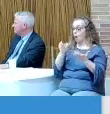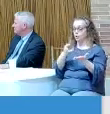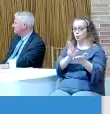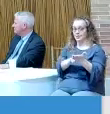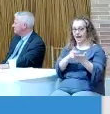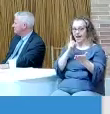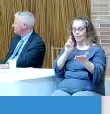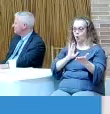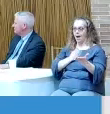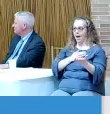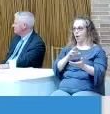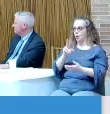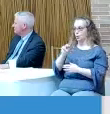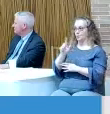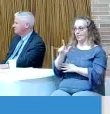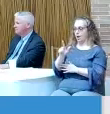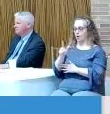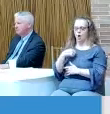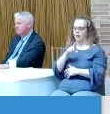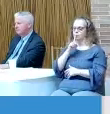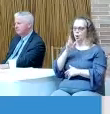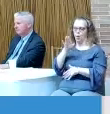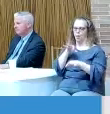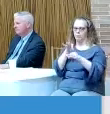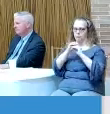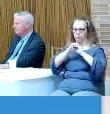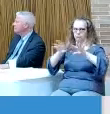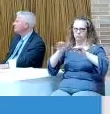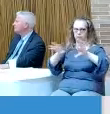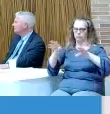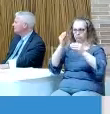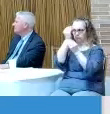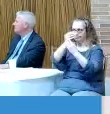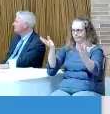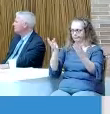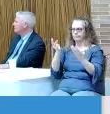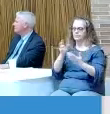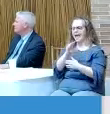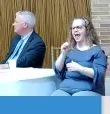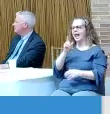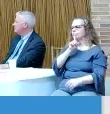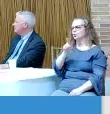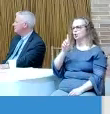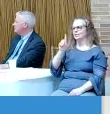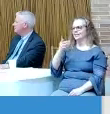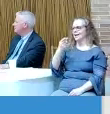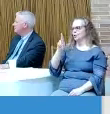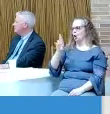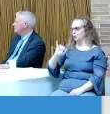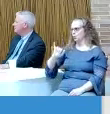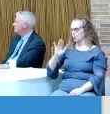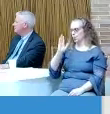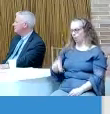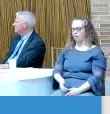newsletter will certainly be pushing out information about that and I'm sure DHR um will as well um so the